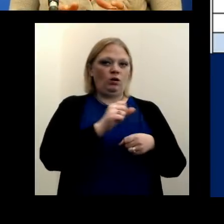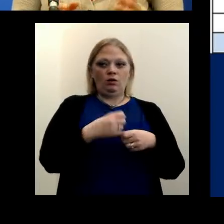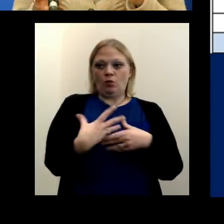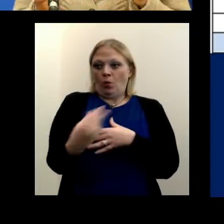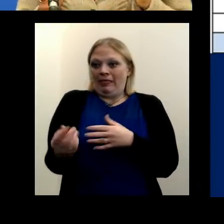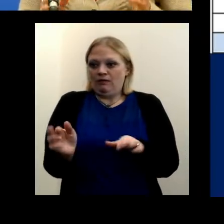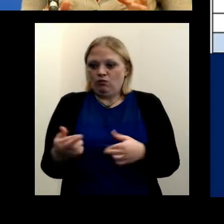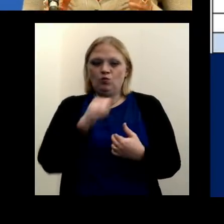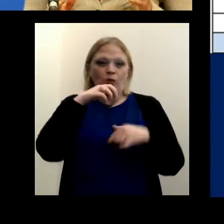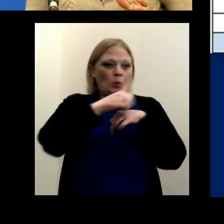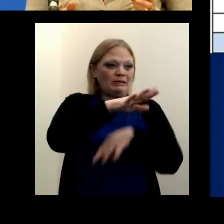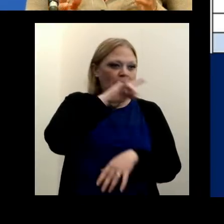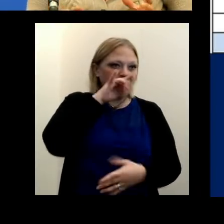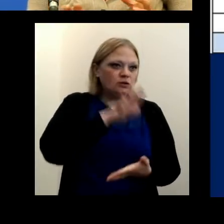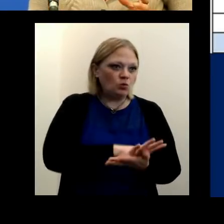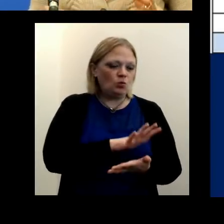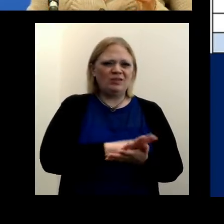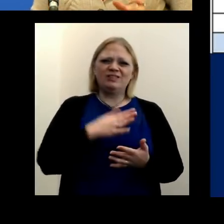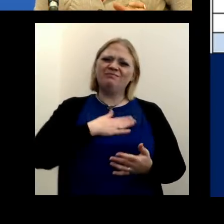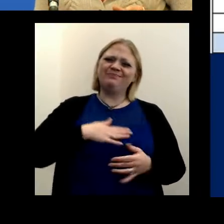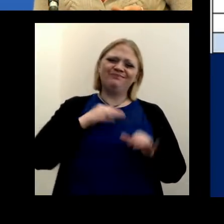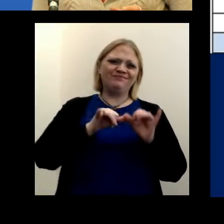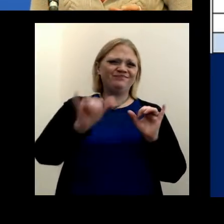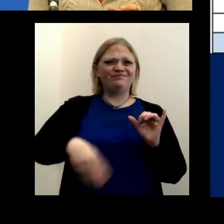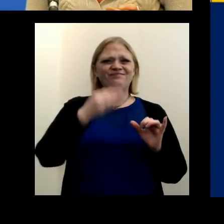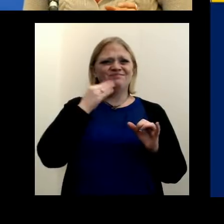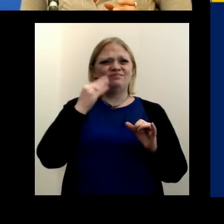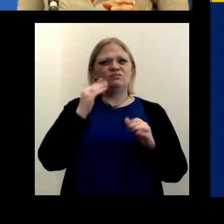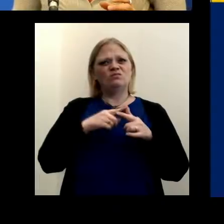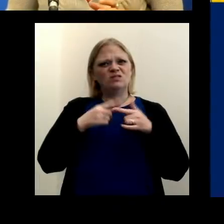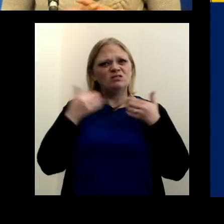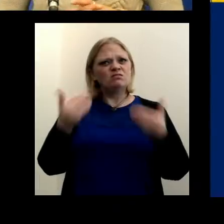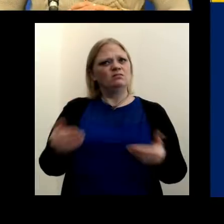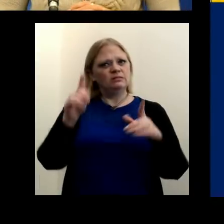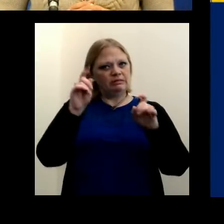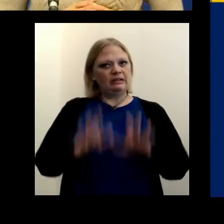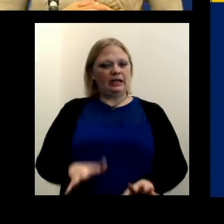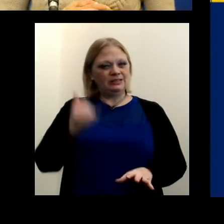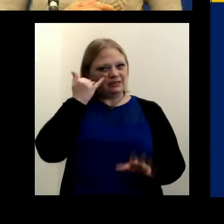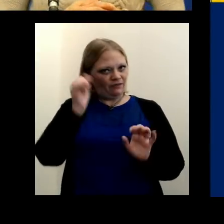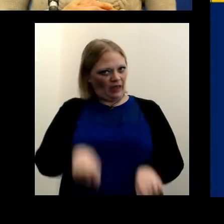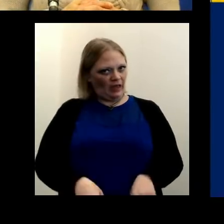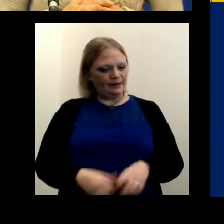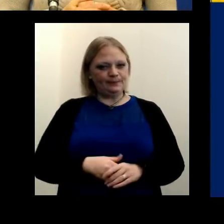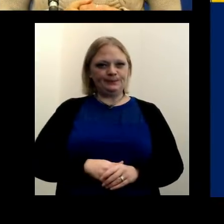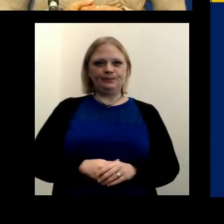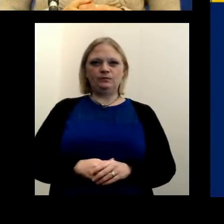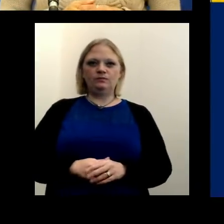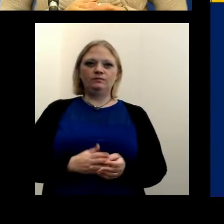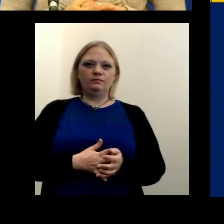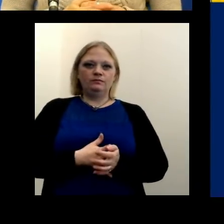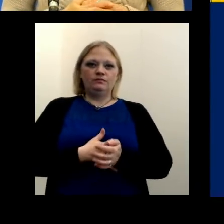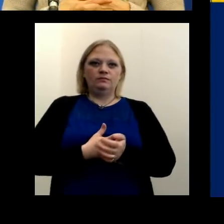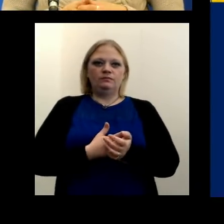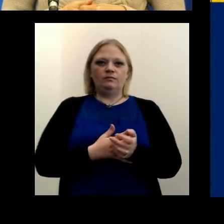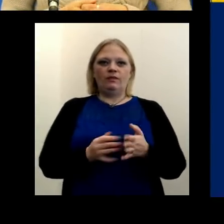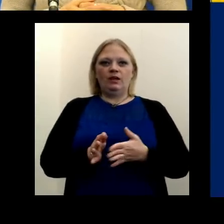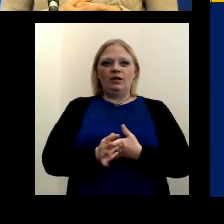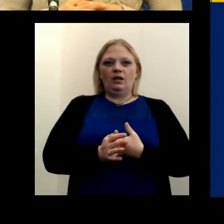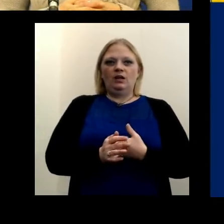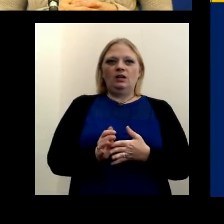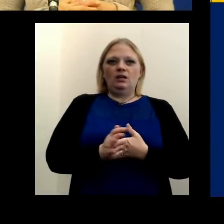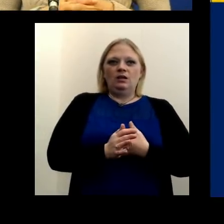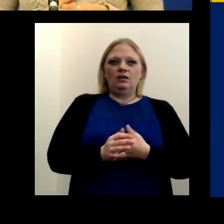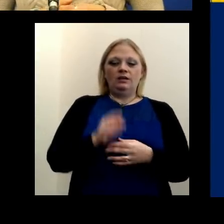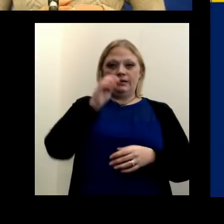to school. Just please stay at home and get a test if you can. And here this is a